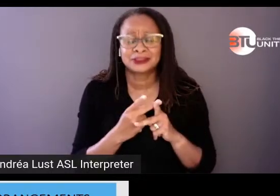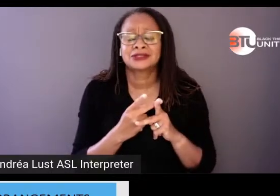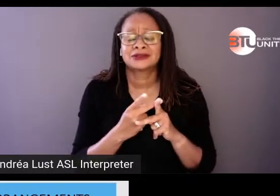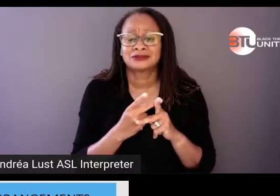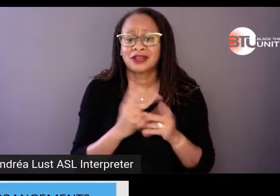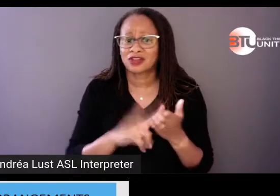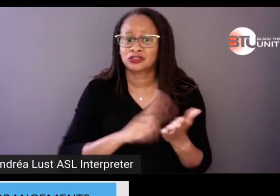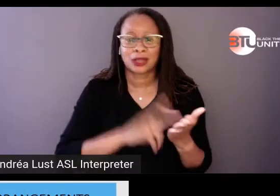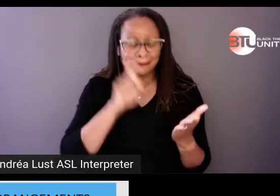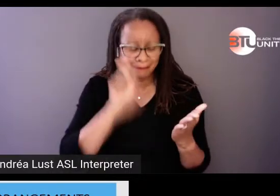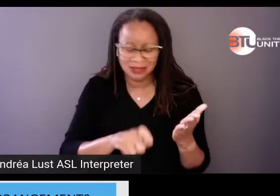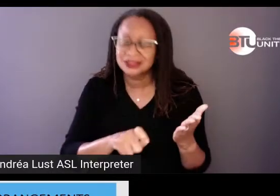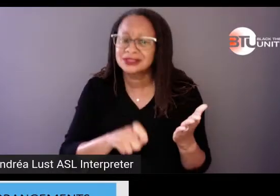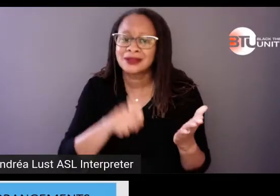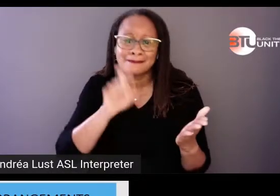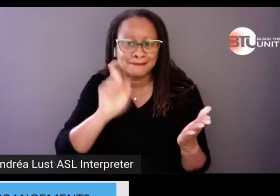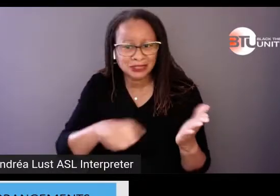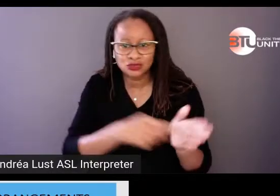writing.